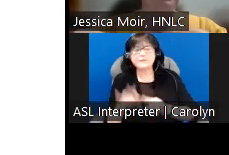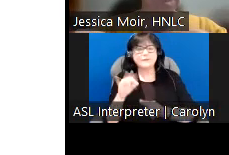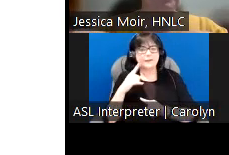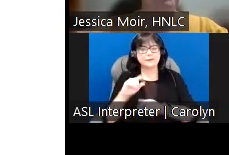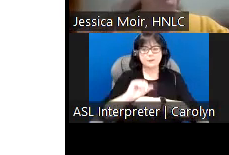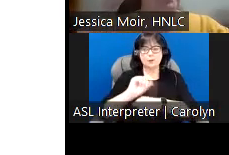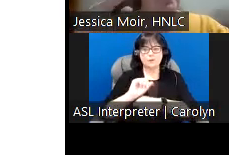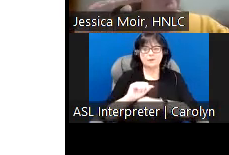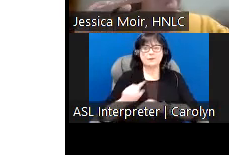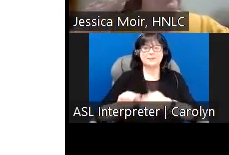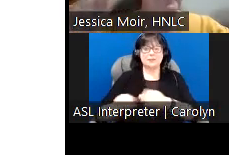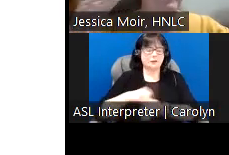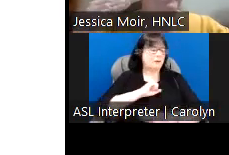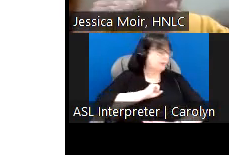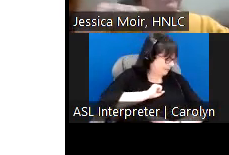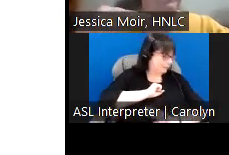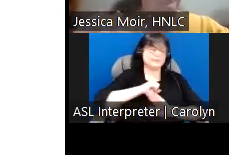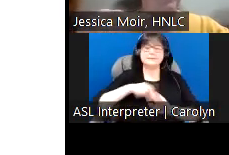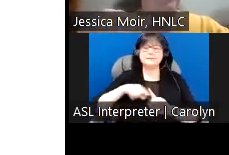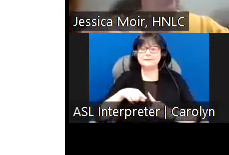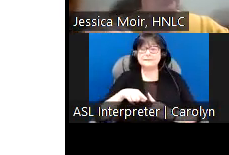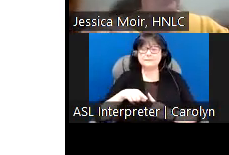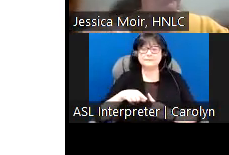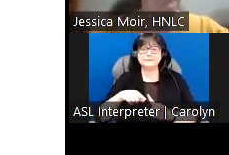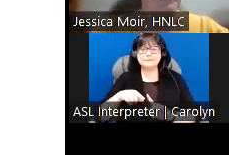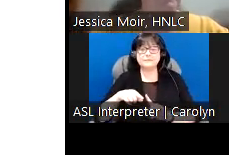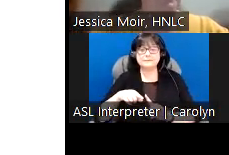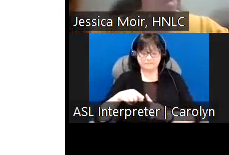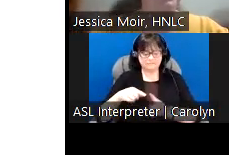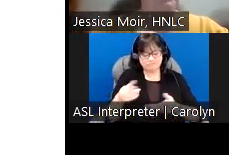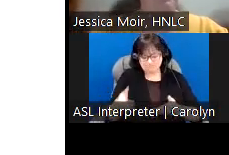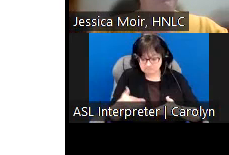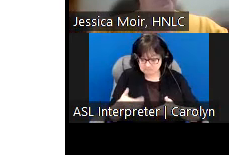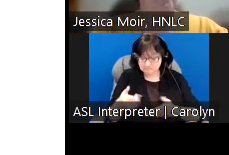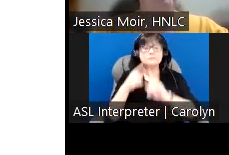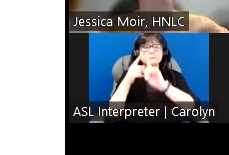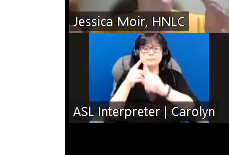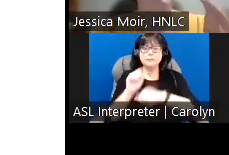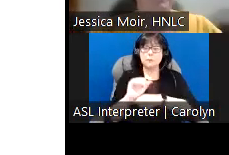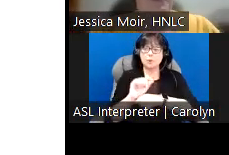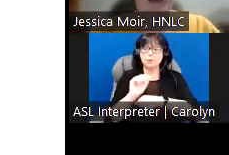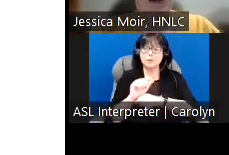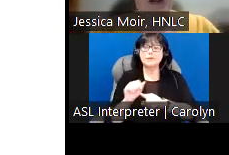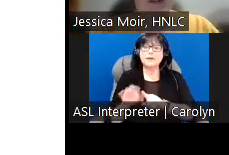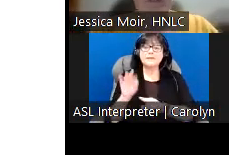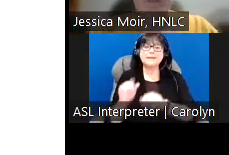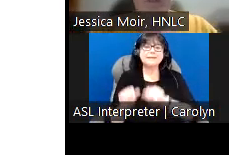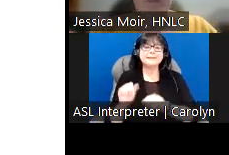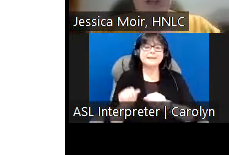Excuse me, sorry, I had to cough. And search for assessment tools from that